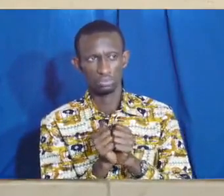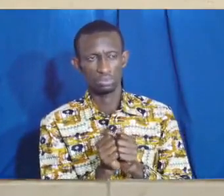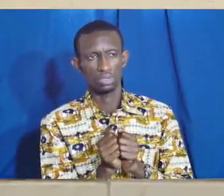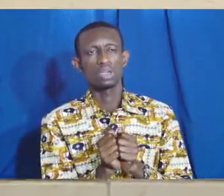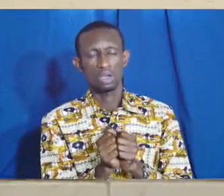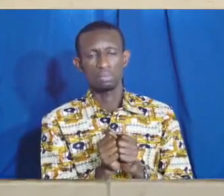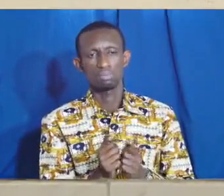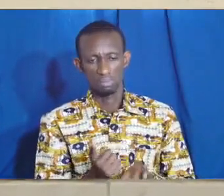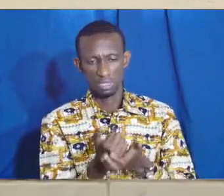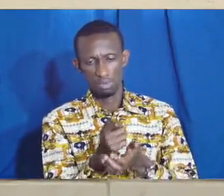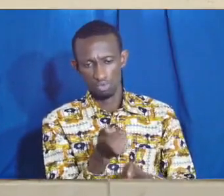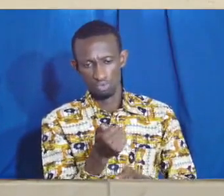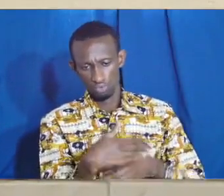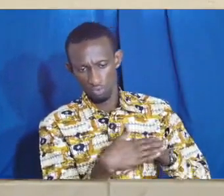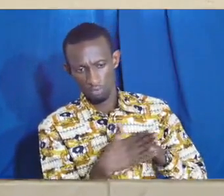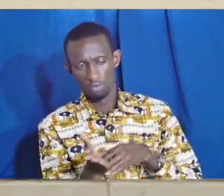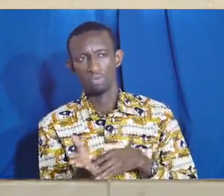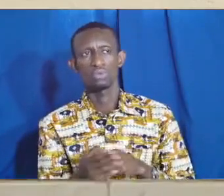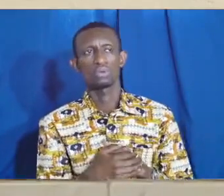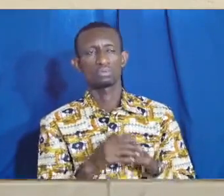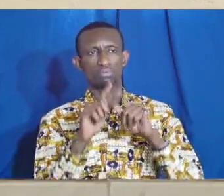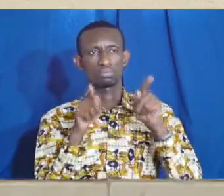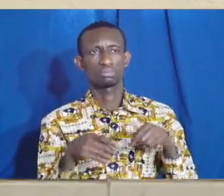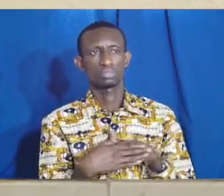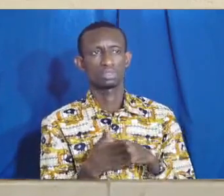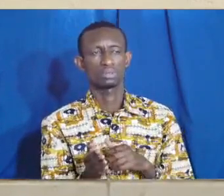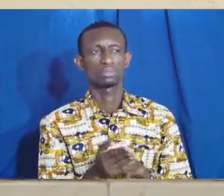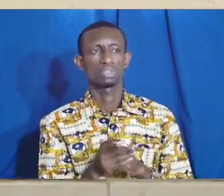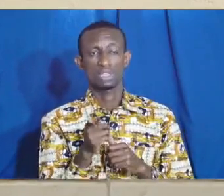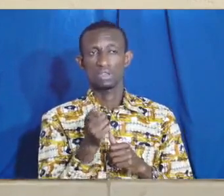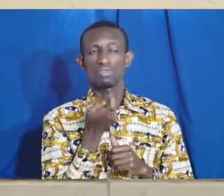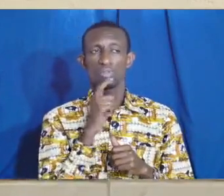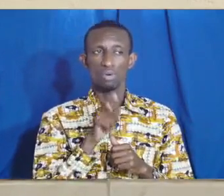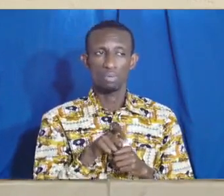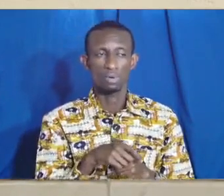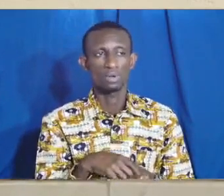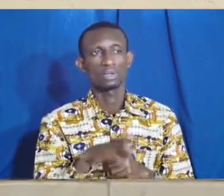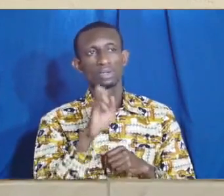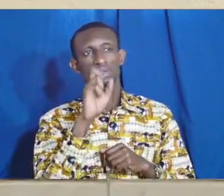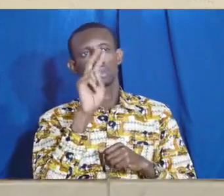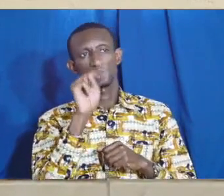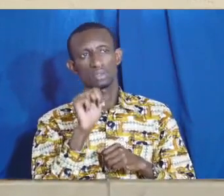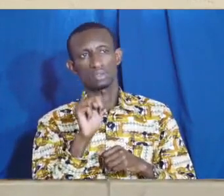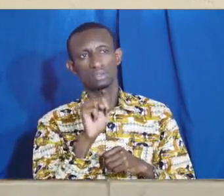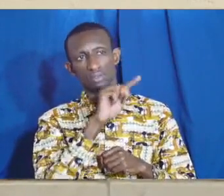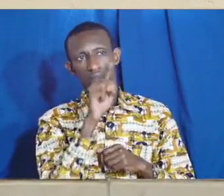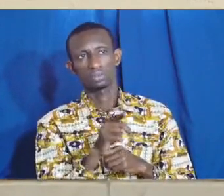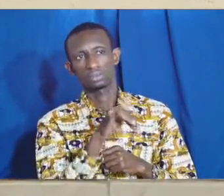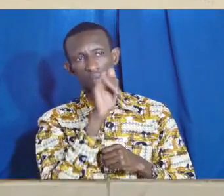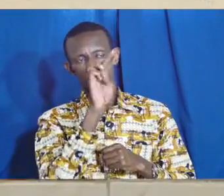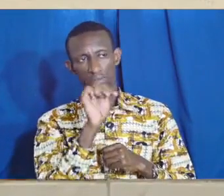door. So enzyme and substrate, let me say this is supposed to be an enzyme, and all enzyme must be having what you call active